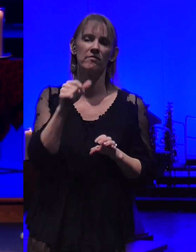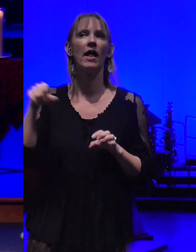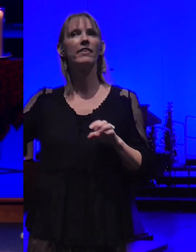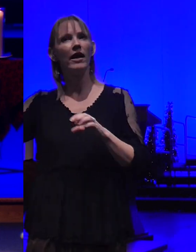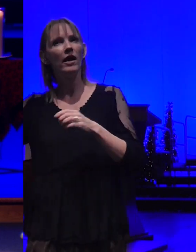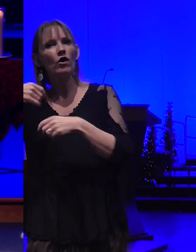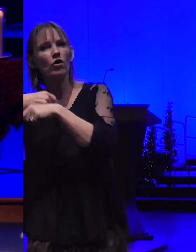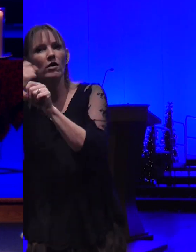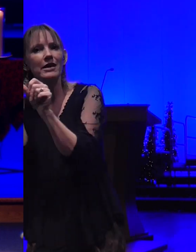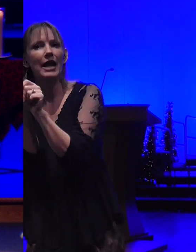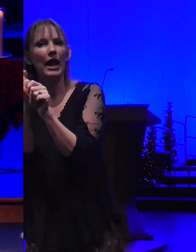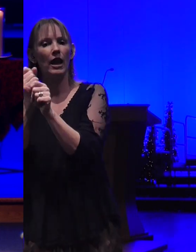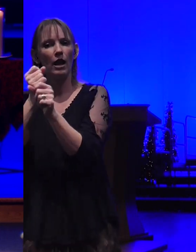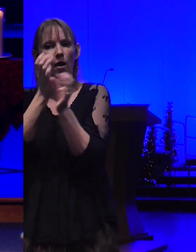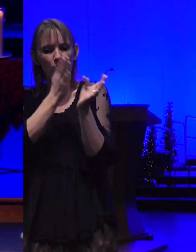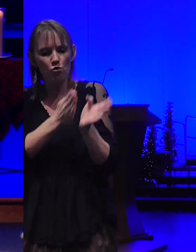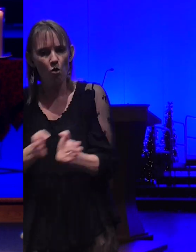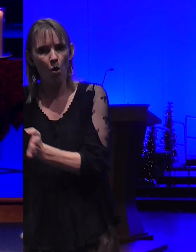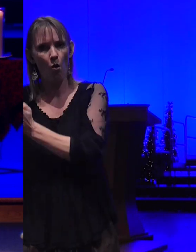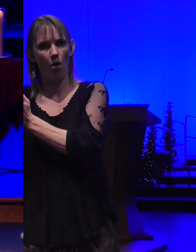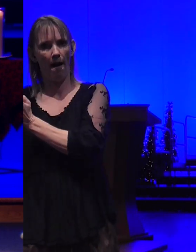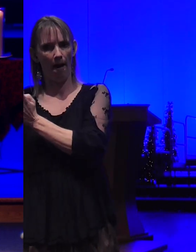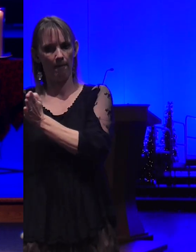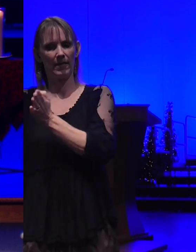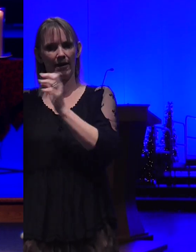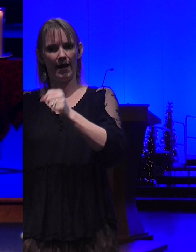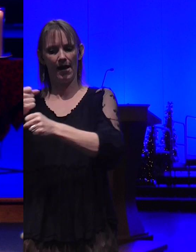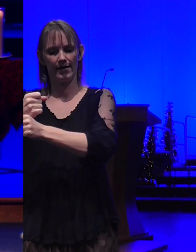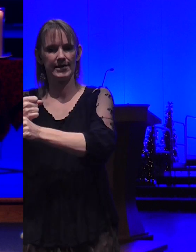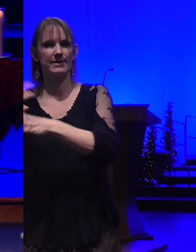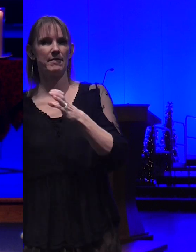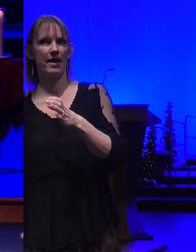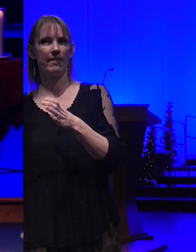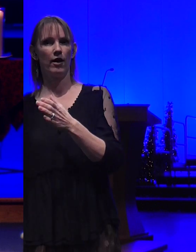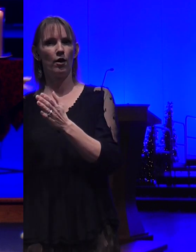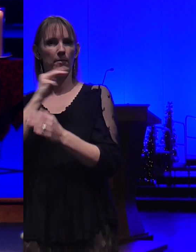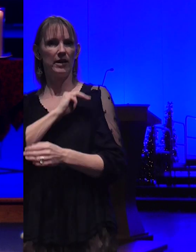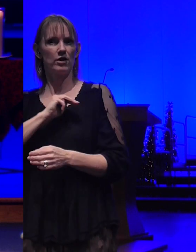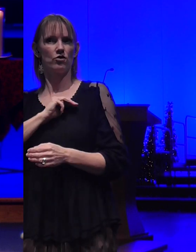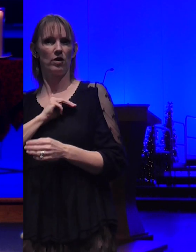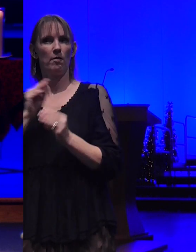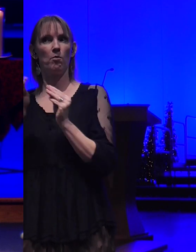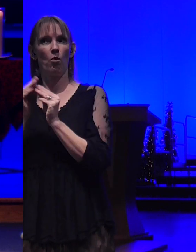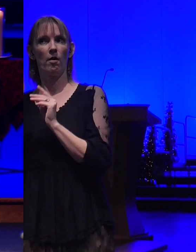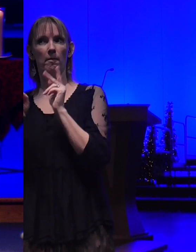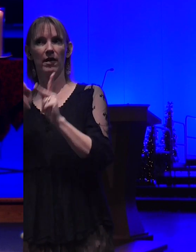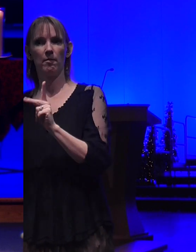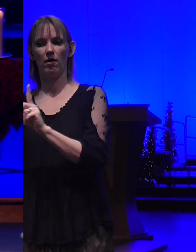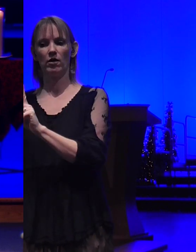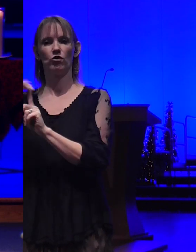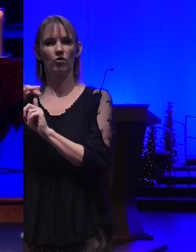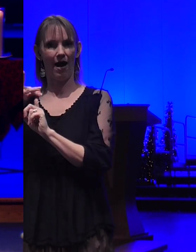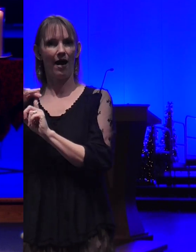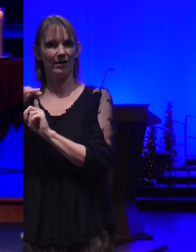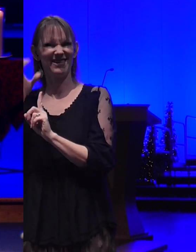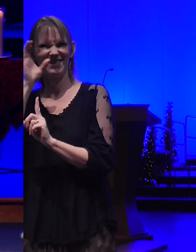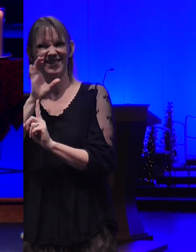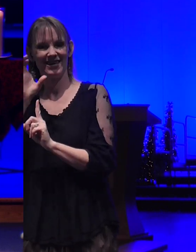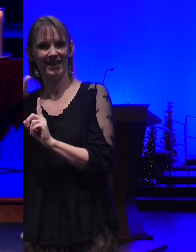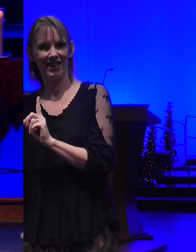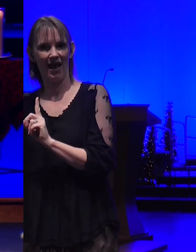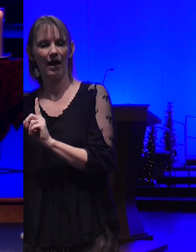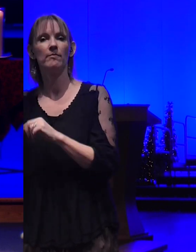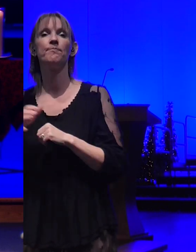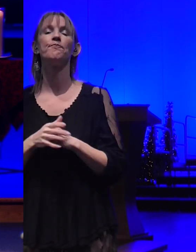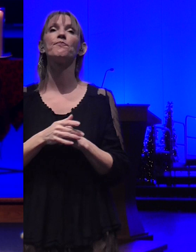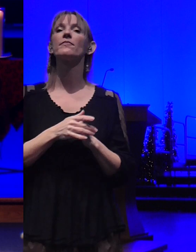create a program that can expand their ministry and attract more people who are seeking it. The interesting thing